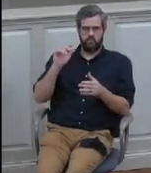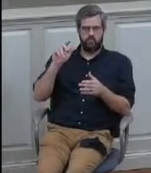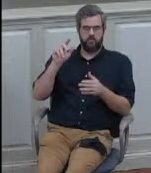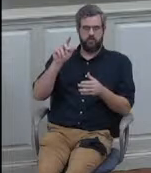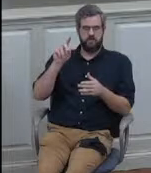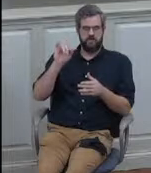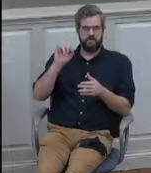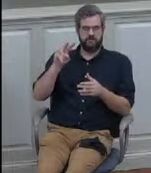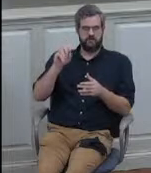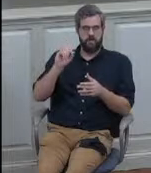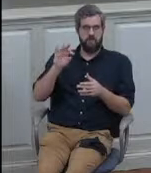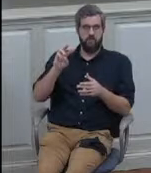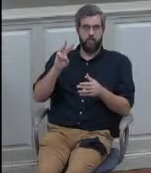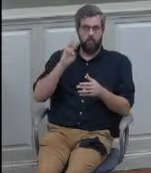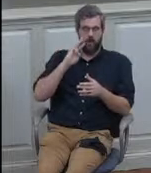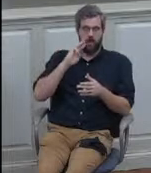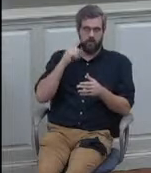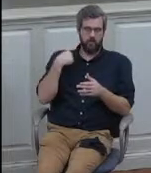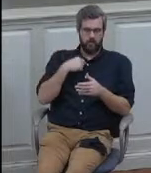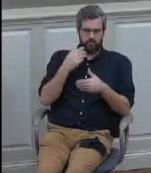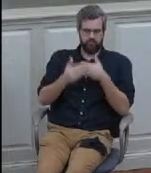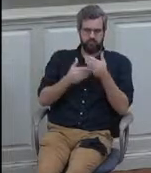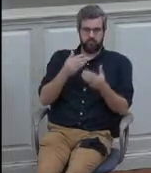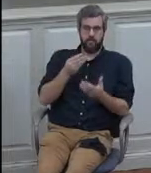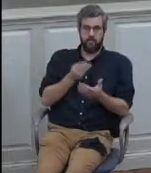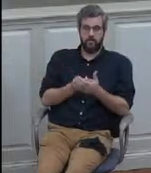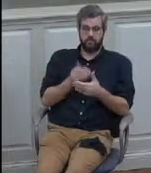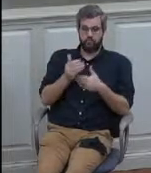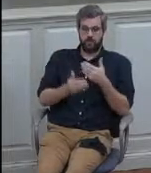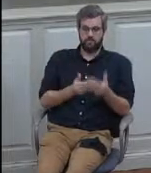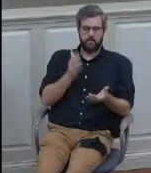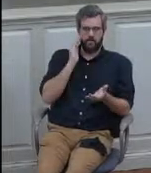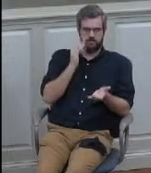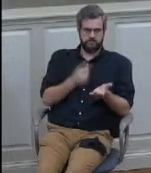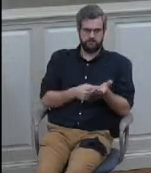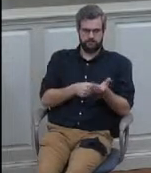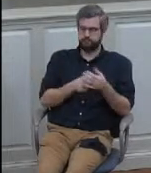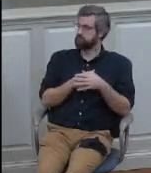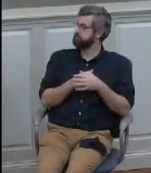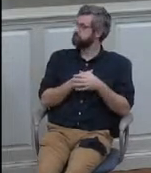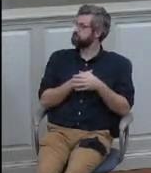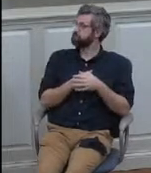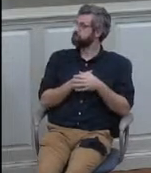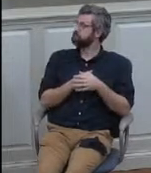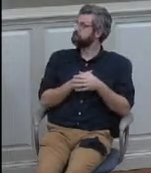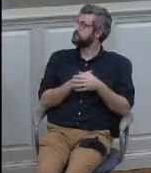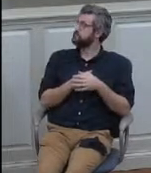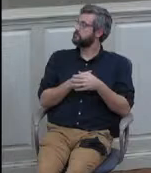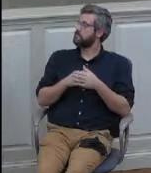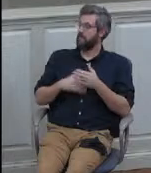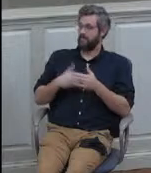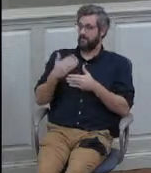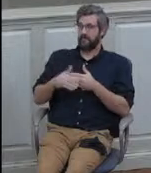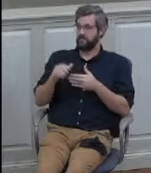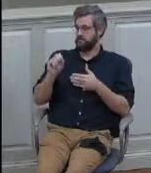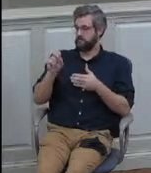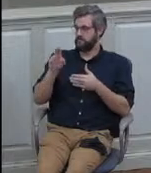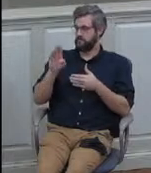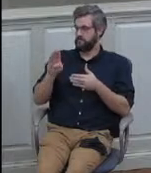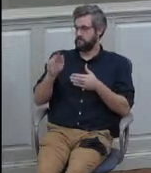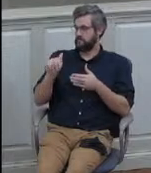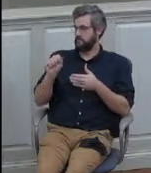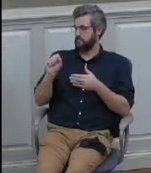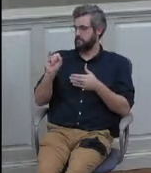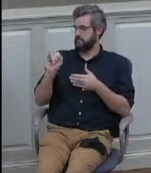process of updating that. So that's something we'll talk about in the budget process. And then the next kind of sub-basin that I'm going to recommend that we move